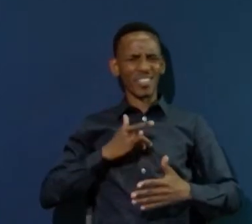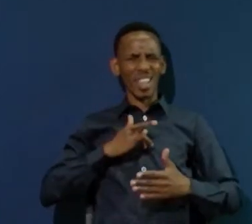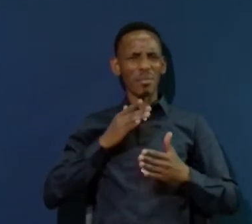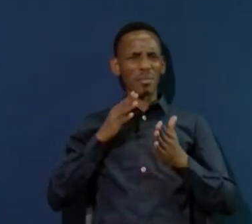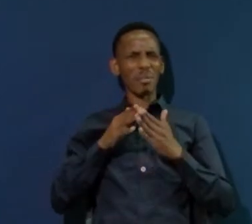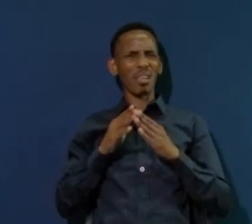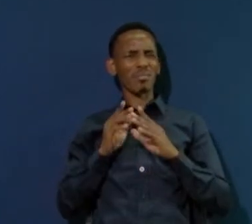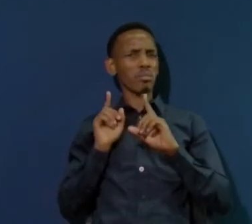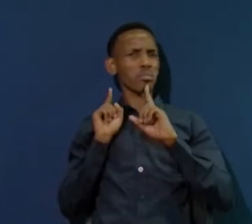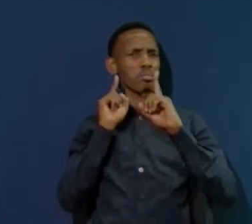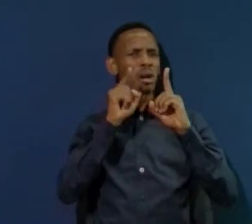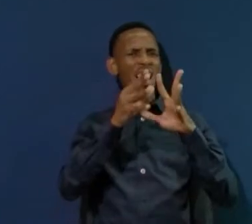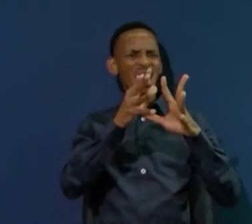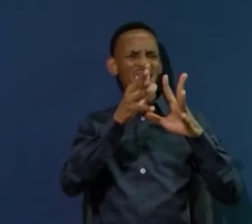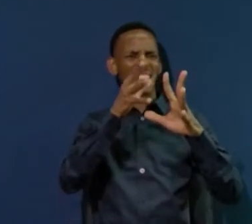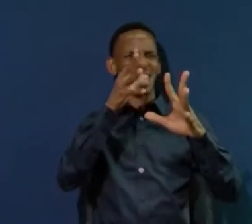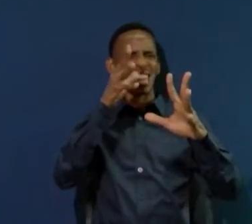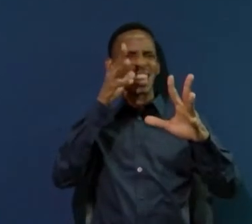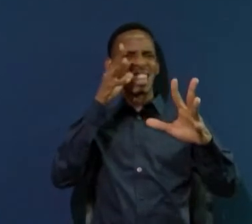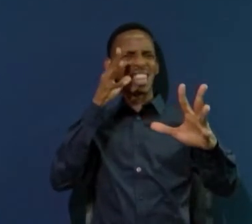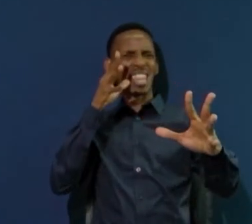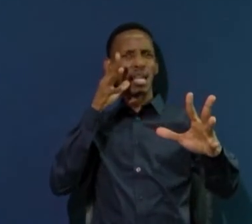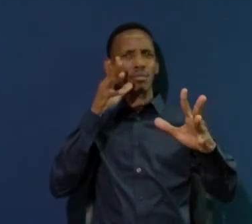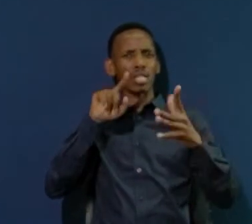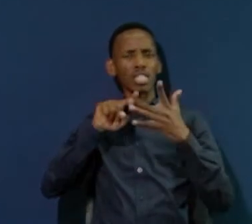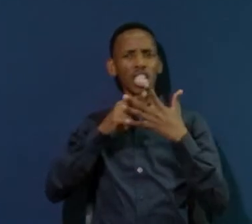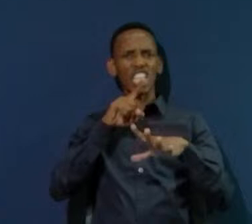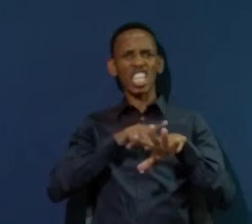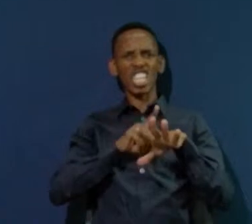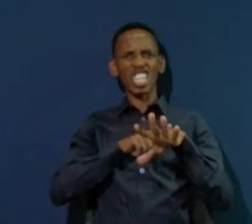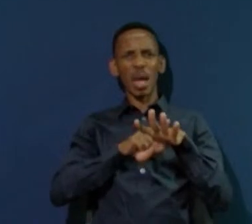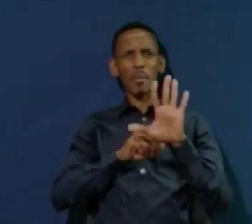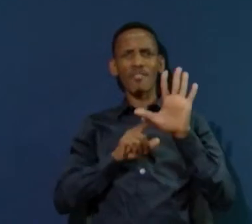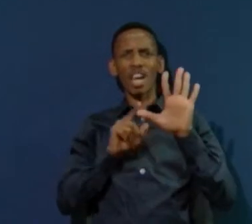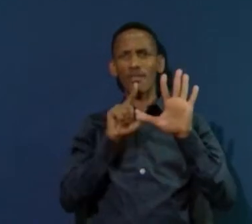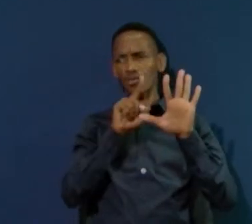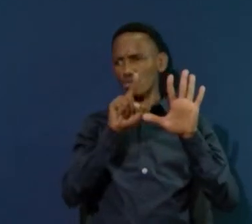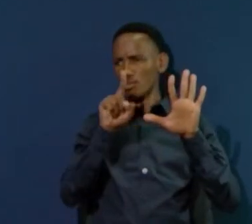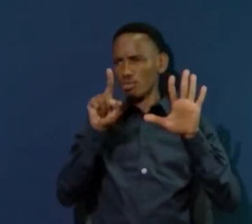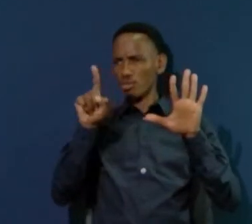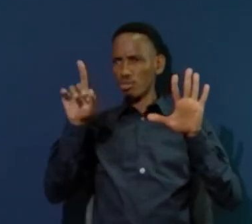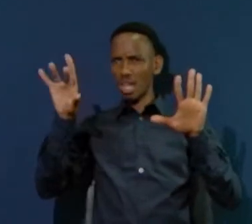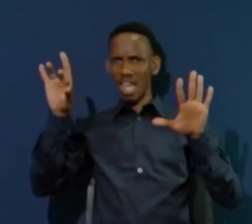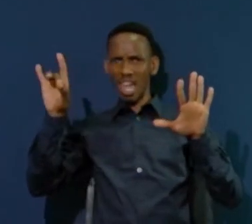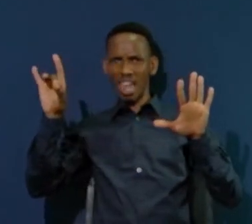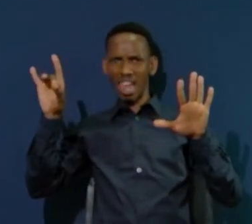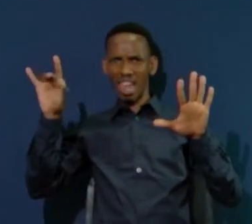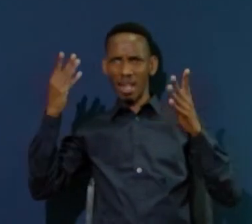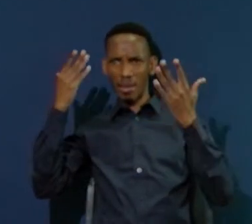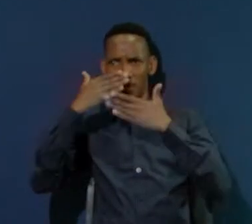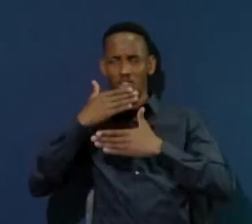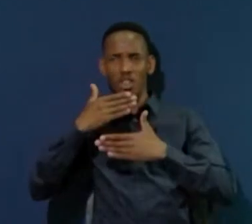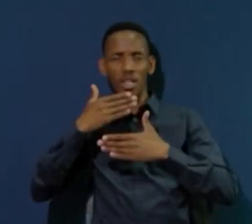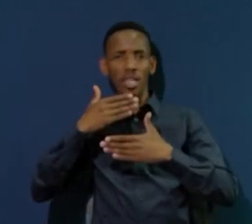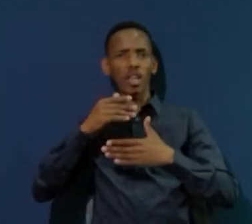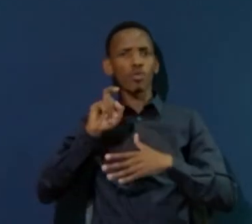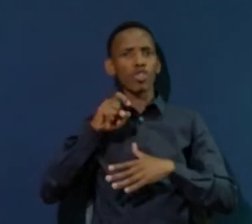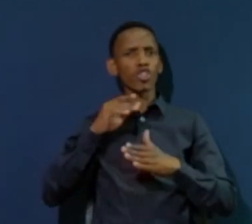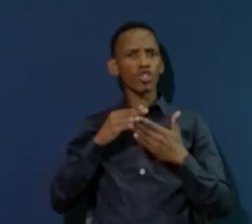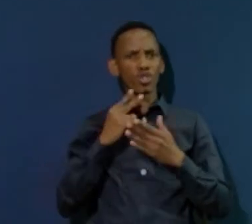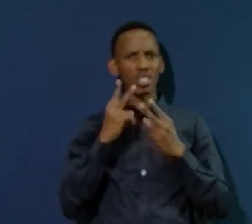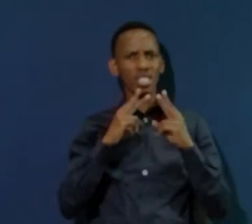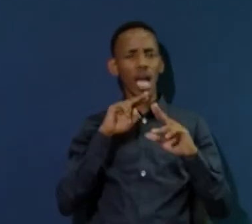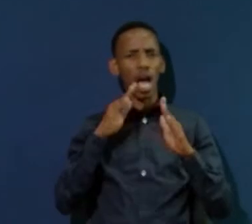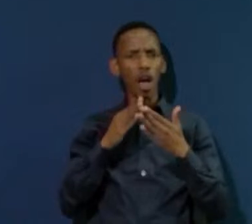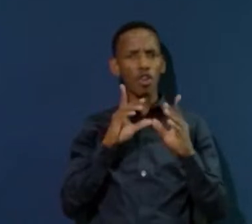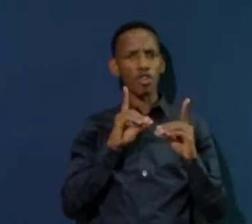but also ka 8 p.m. You know, so I think it leaves much to be desired with regards to the speed and but